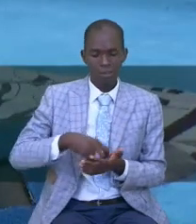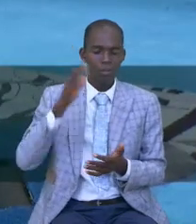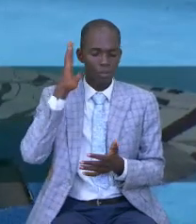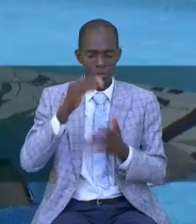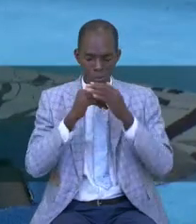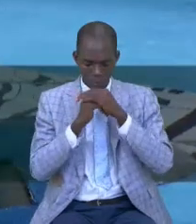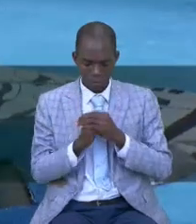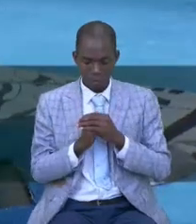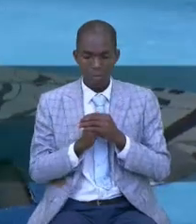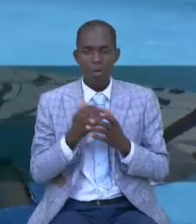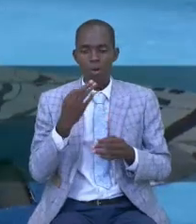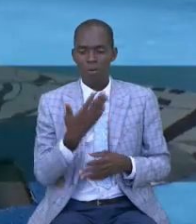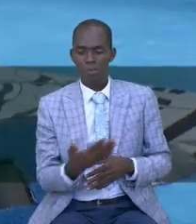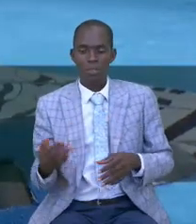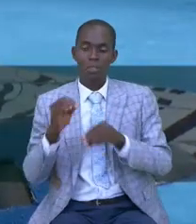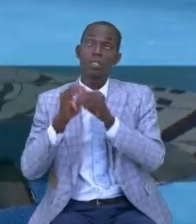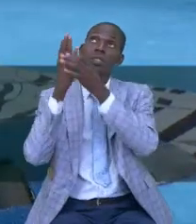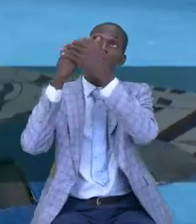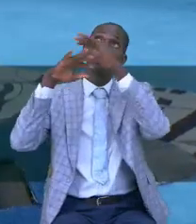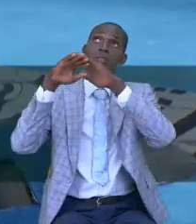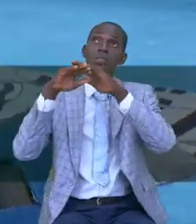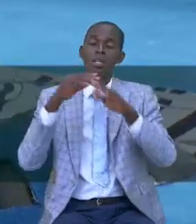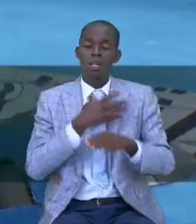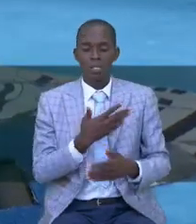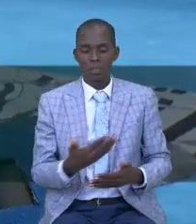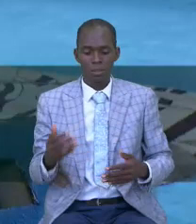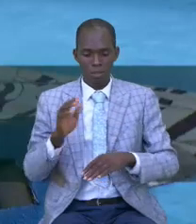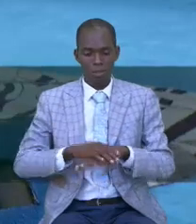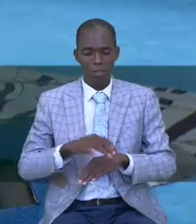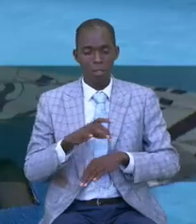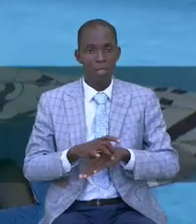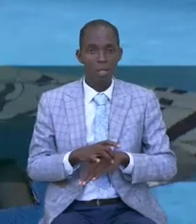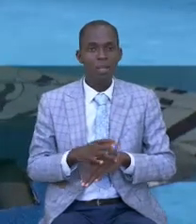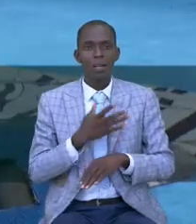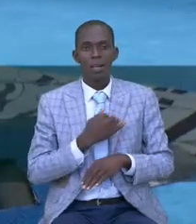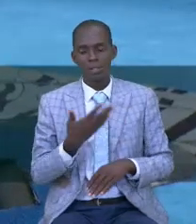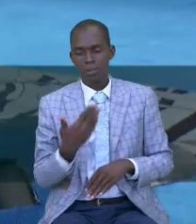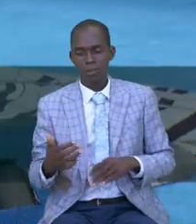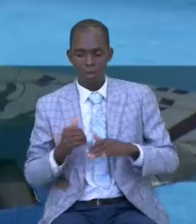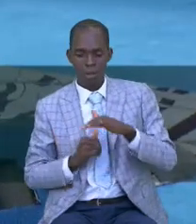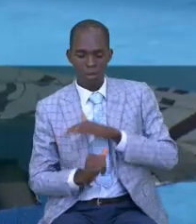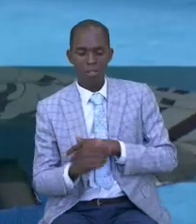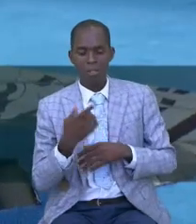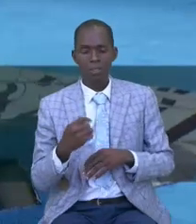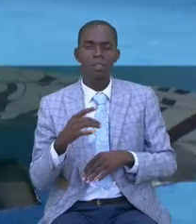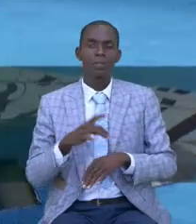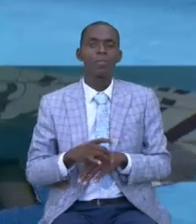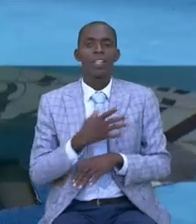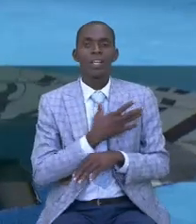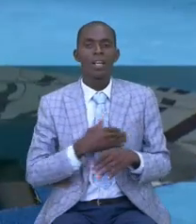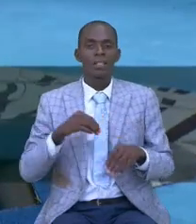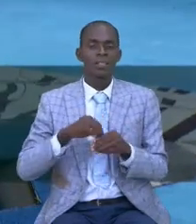bow. Of things in heaven, and things in earth, and things under the earth. And then in